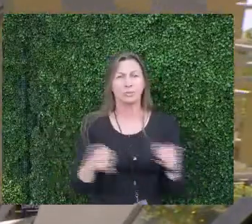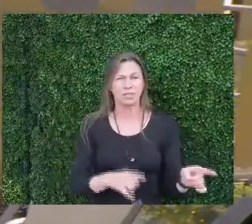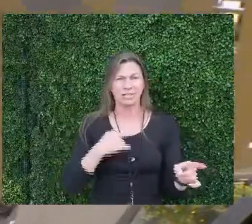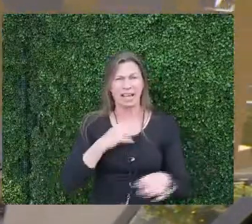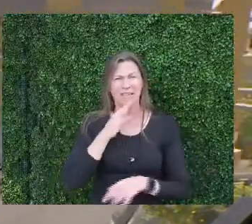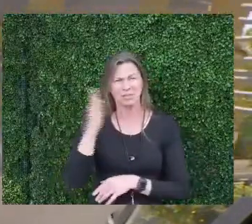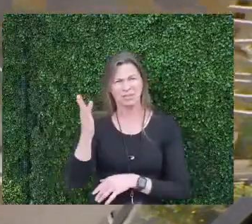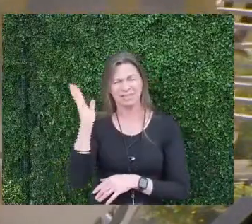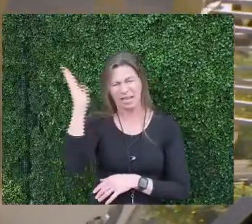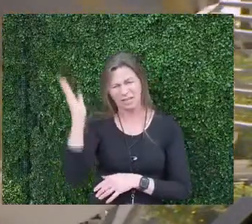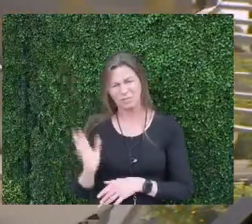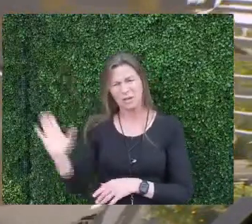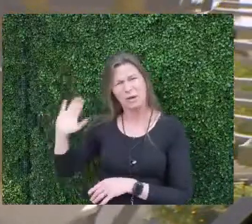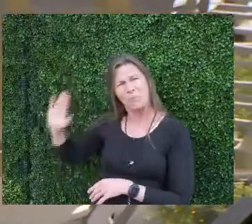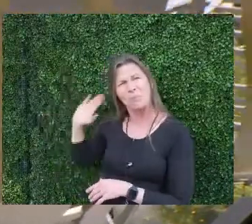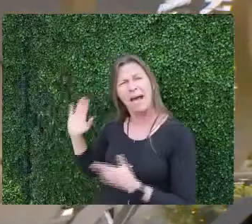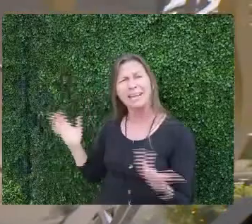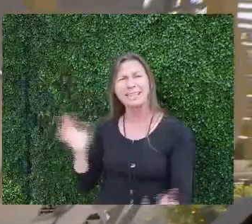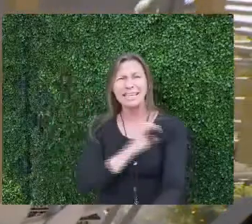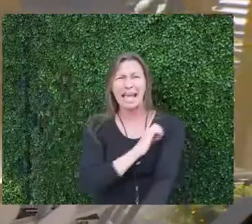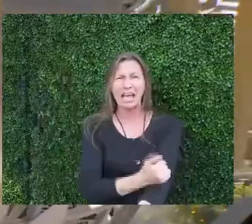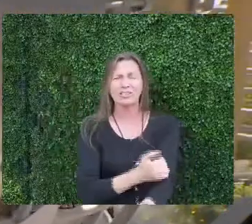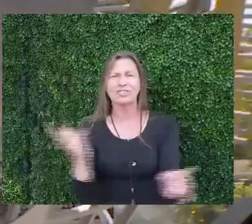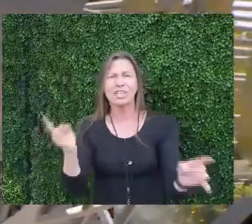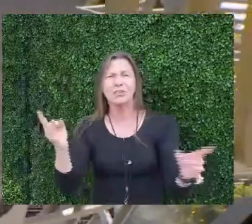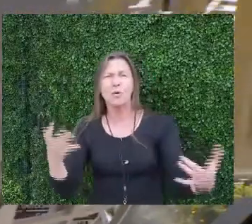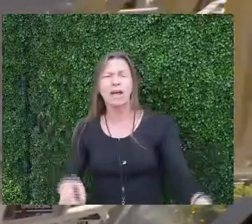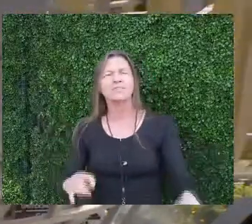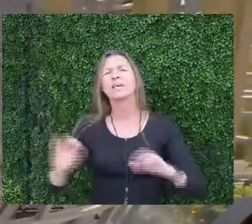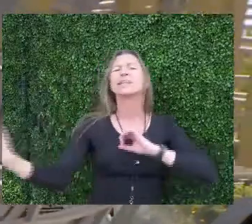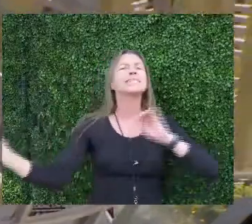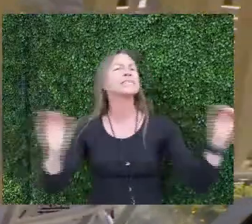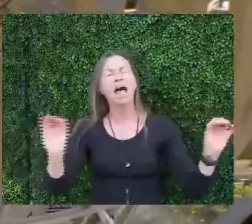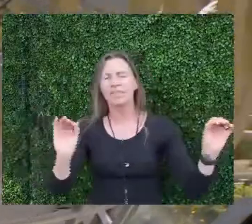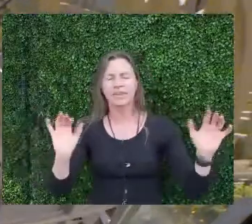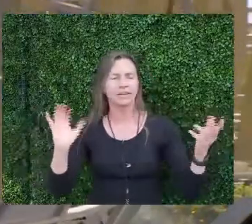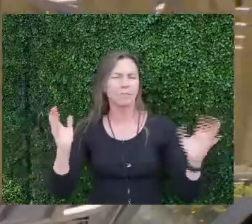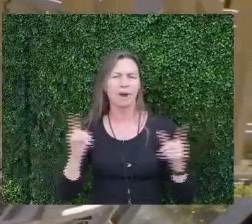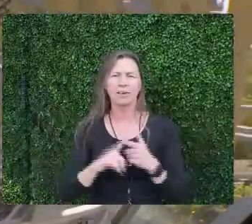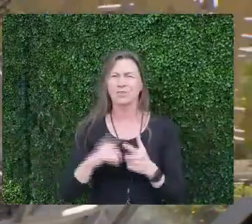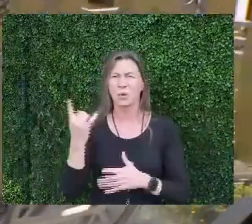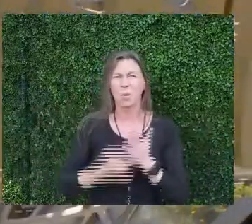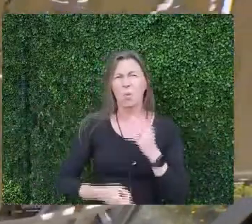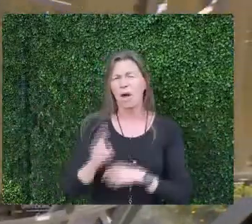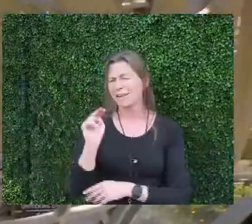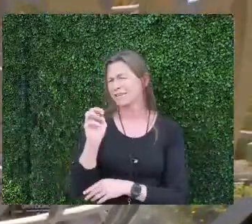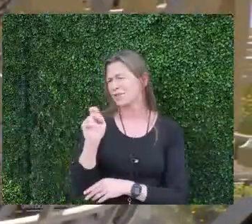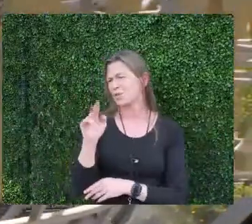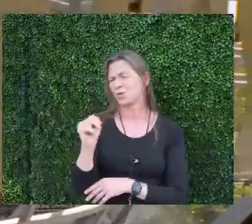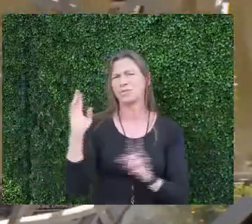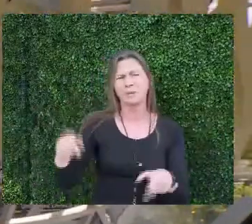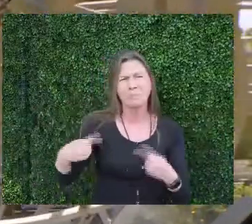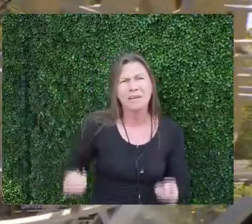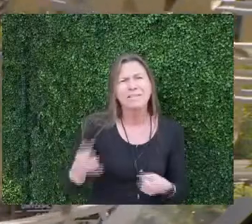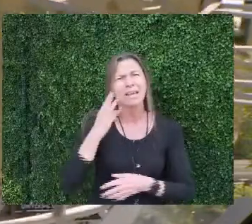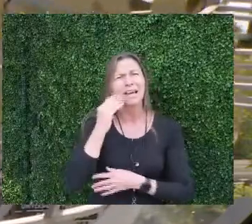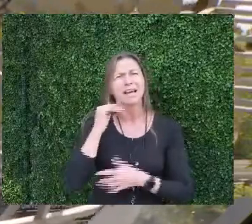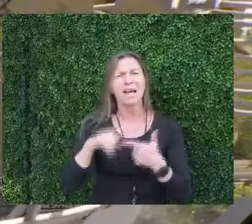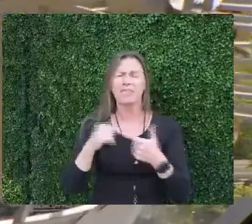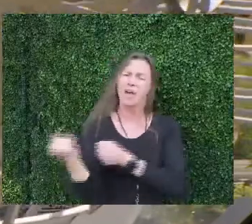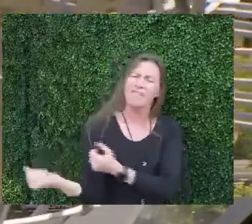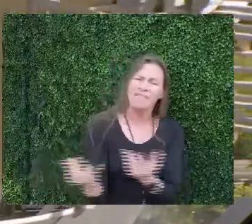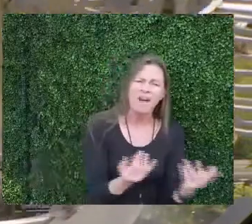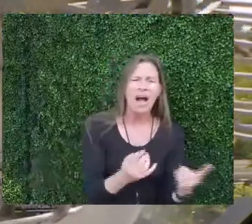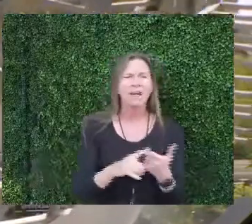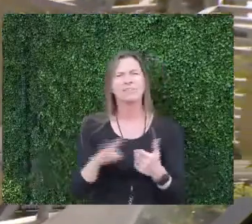energy crisis, and it's nothing compared to what Newsom's had to go through. Not only just the fires and 4 million acres and the pandemic and